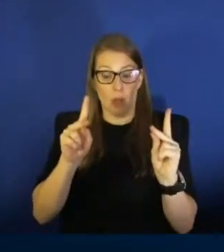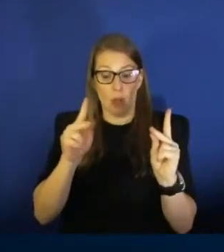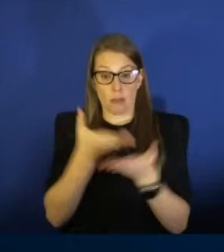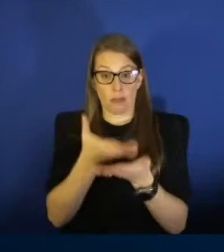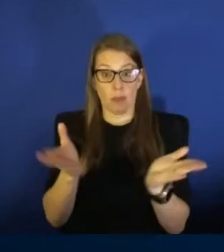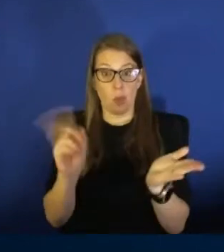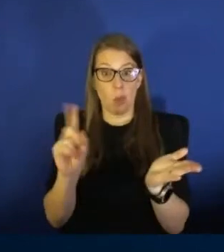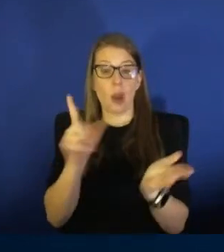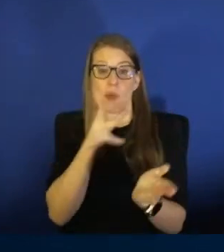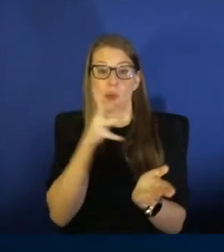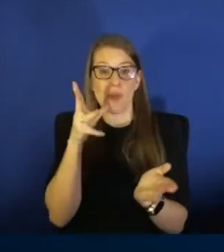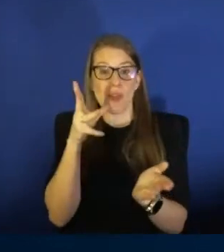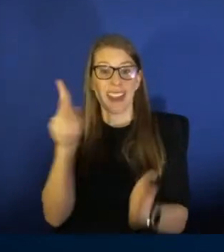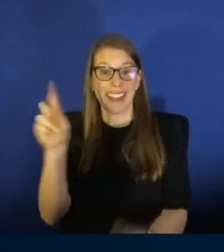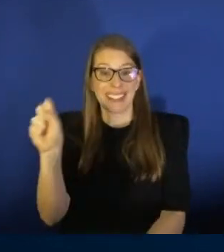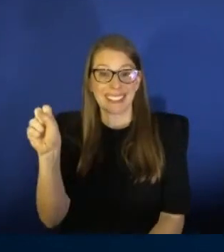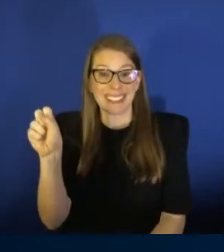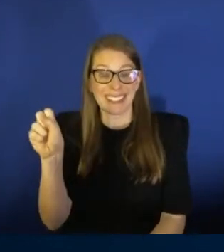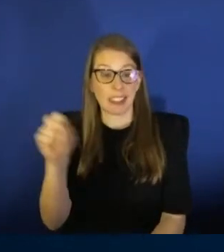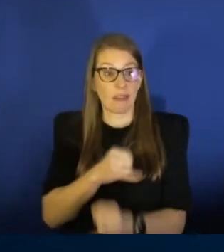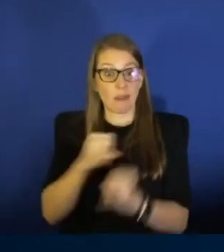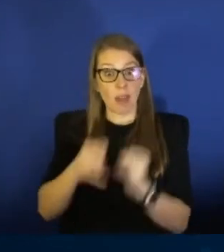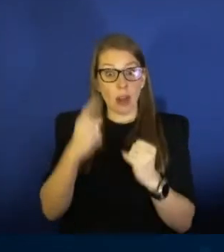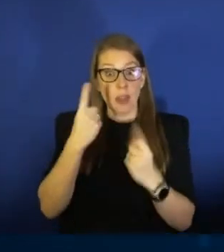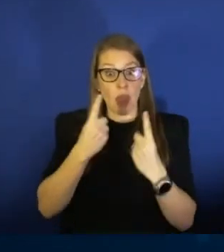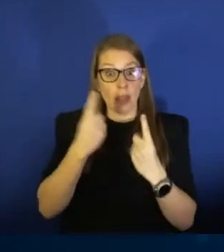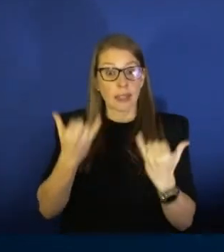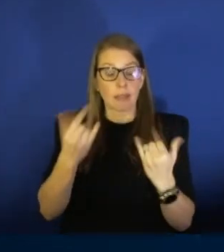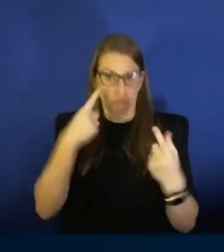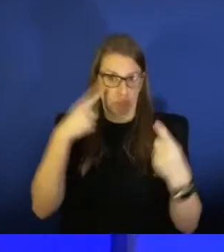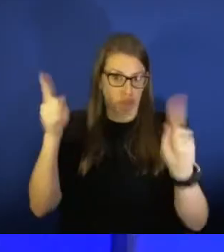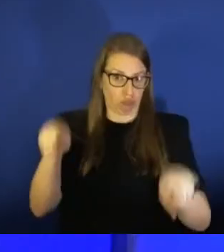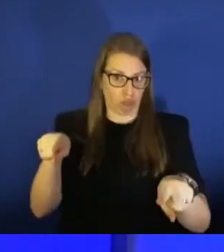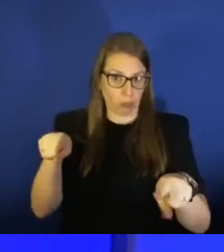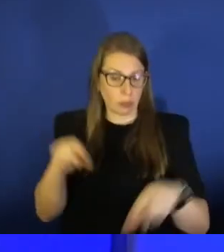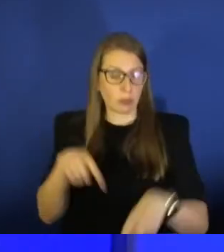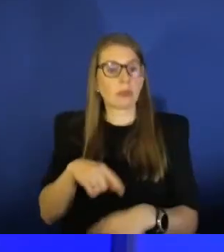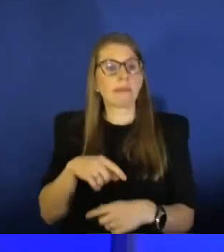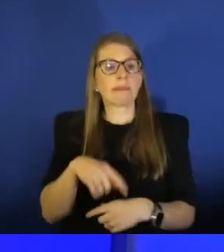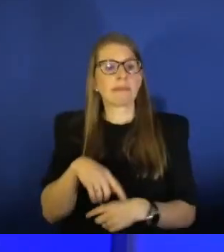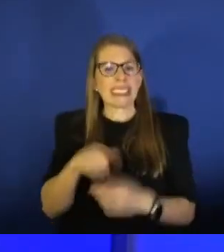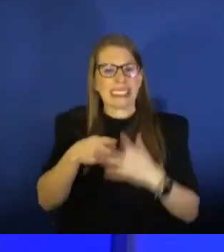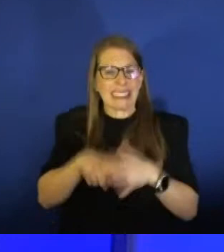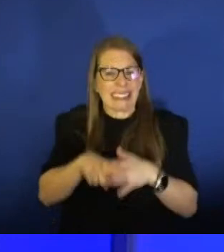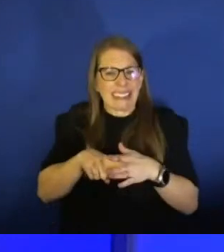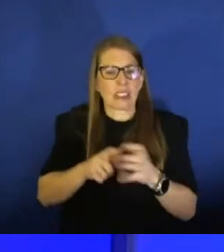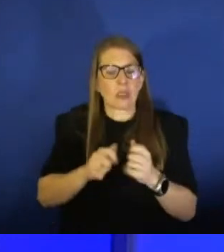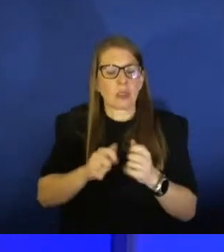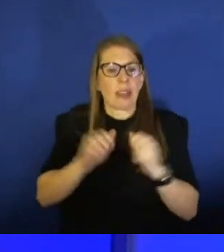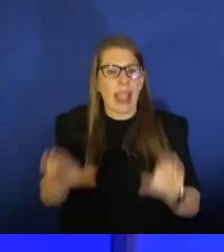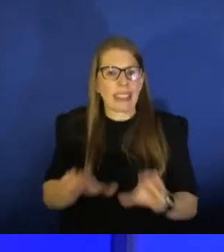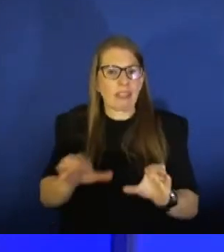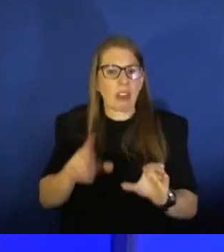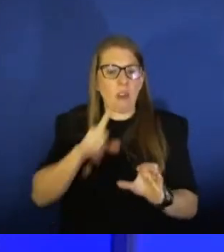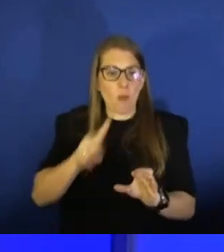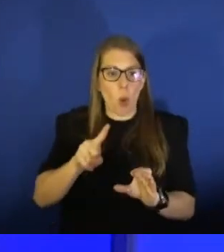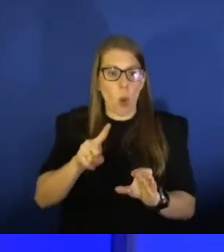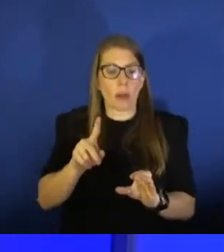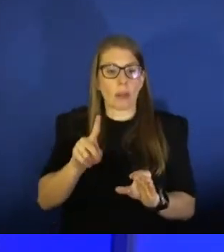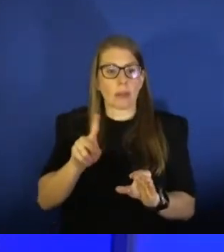Dr. Moser, your final thoughts today. Yeah, I would agree. We're just getting started with the activities of our Center for Rural Health,